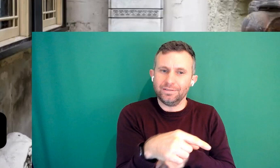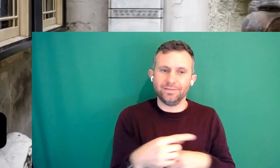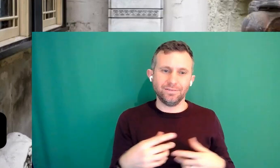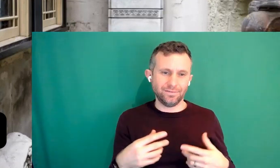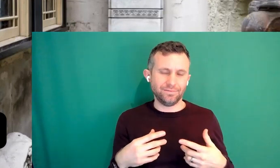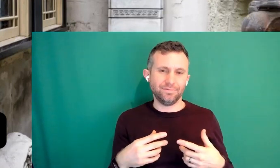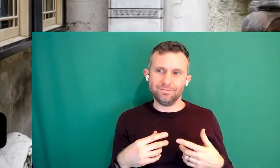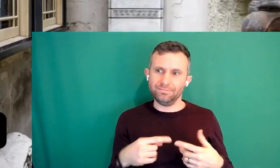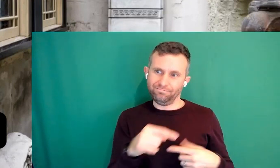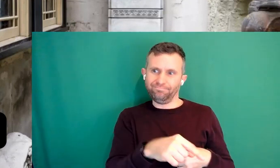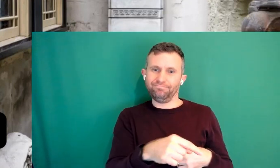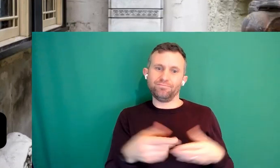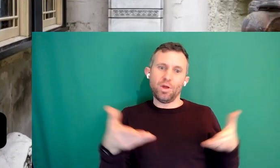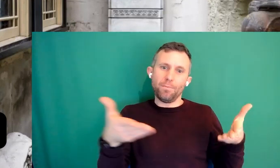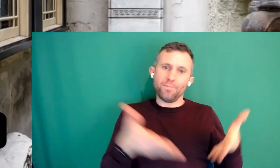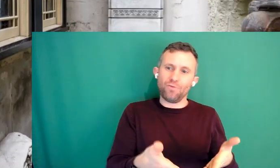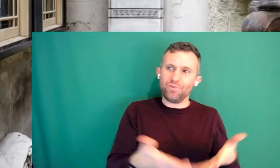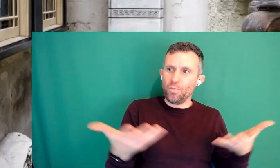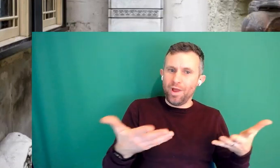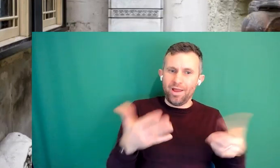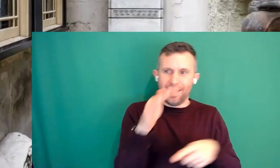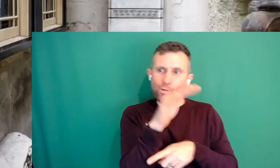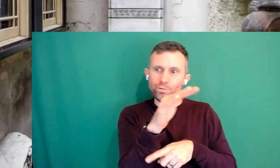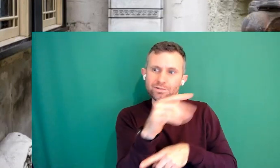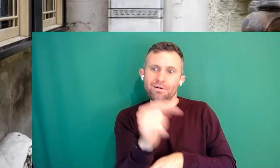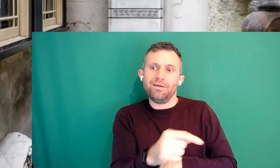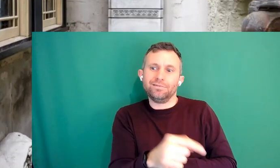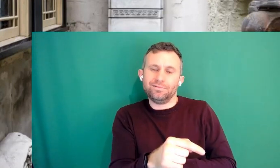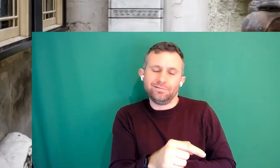trying to promote his architecture.